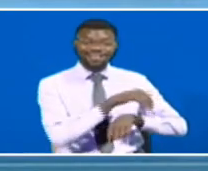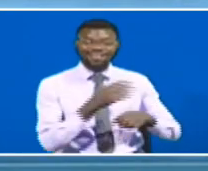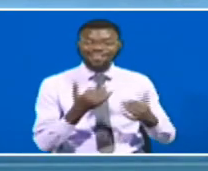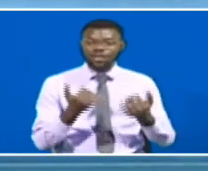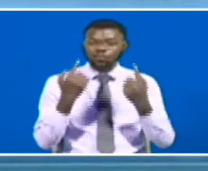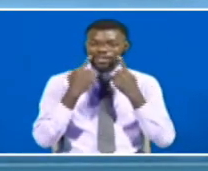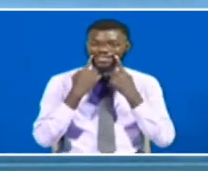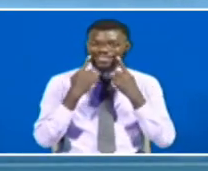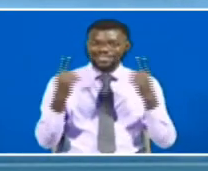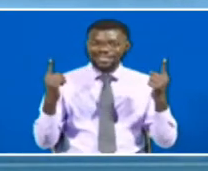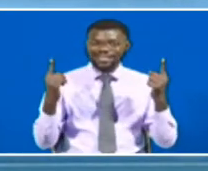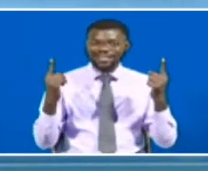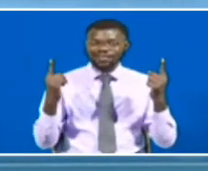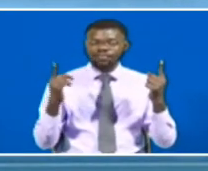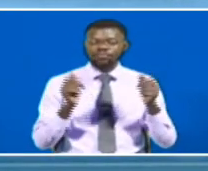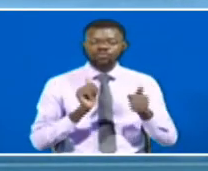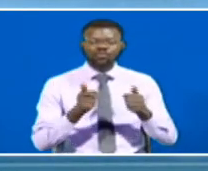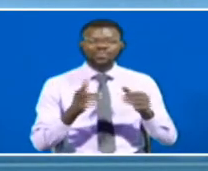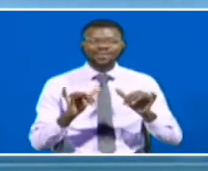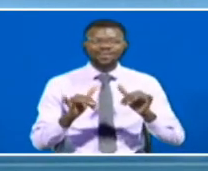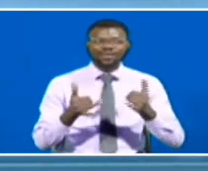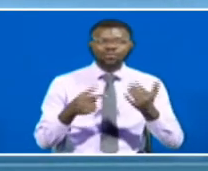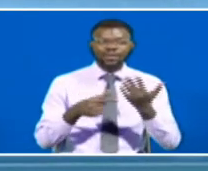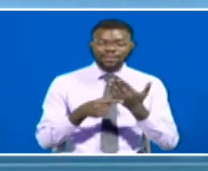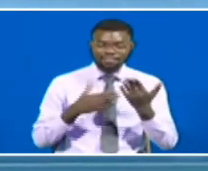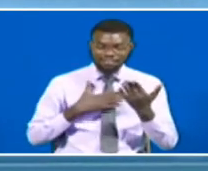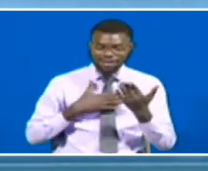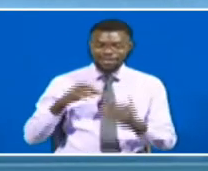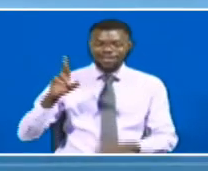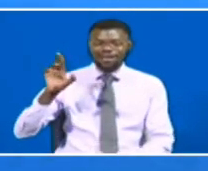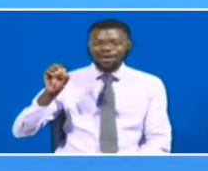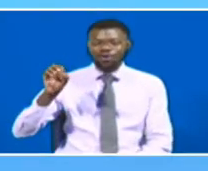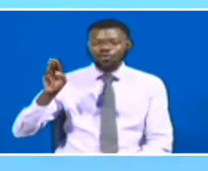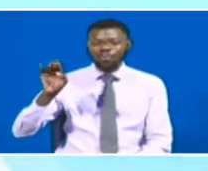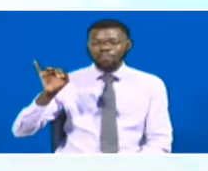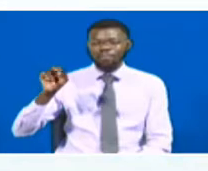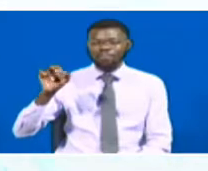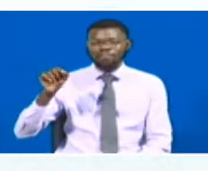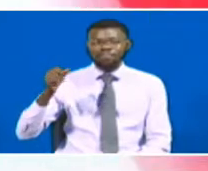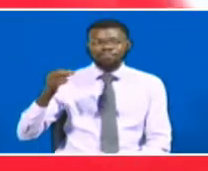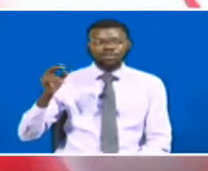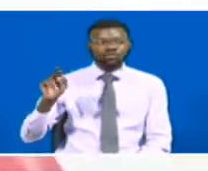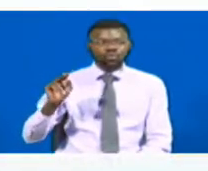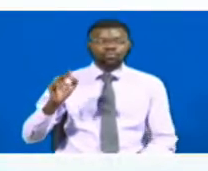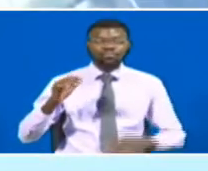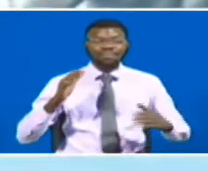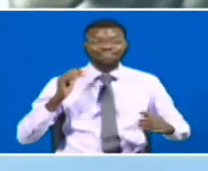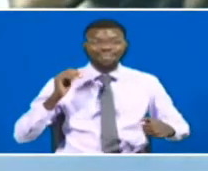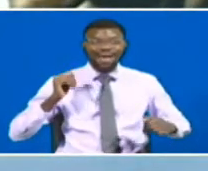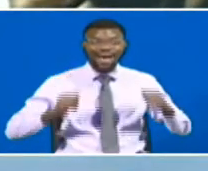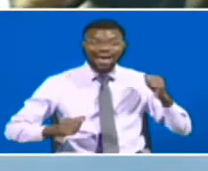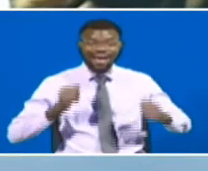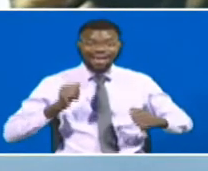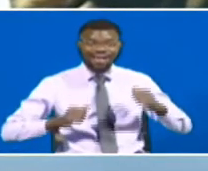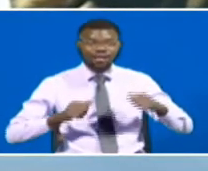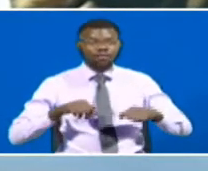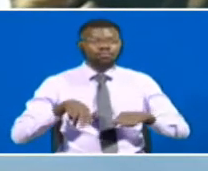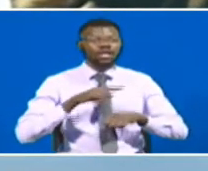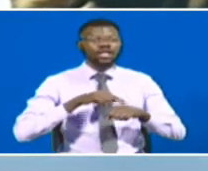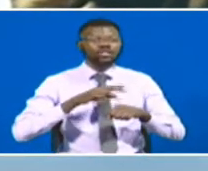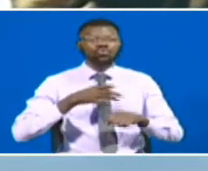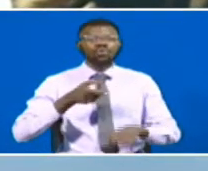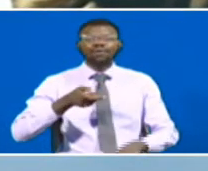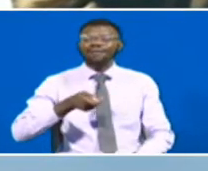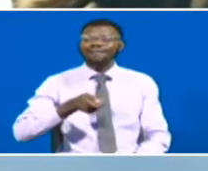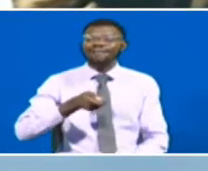Take a look at the latest in sports. My name is Robin Serna Okenya. We kick off with some athletics, and the national relays team is